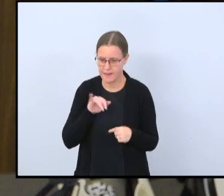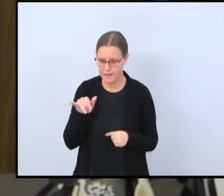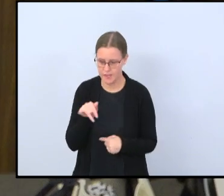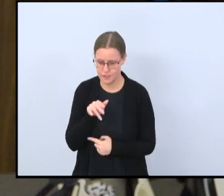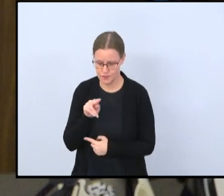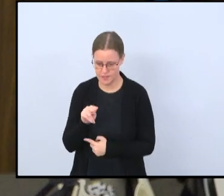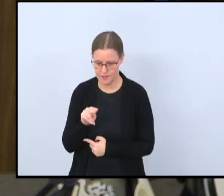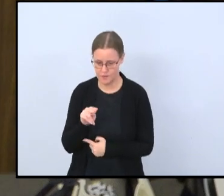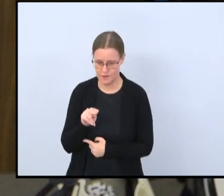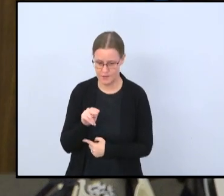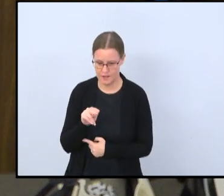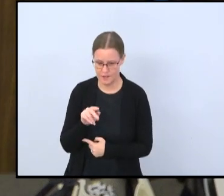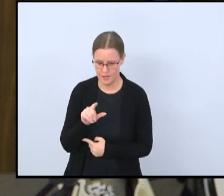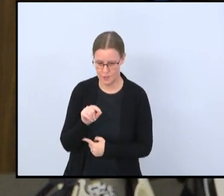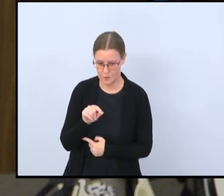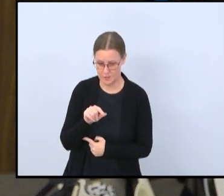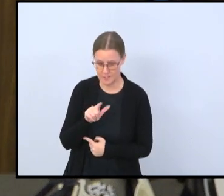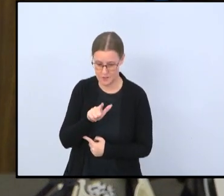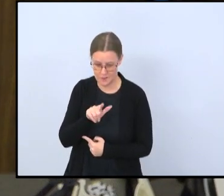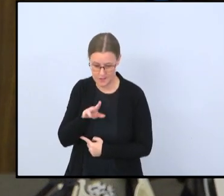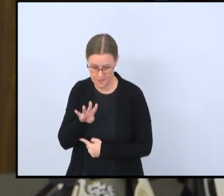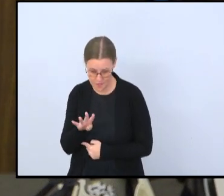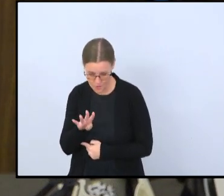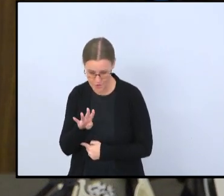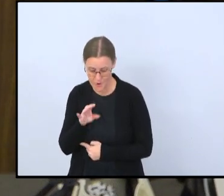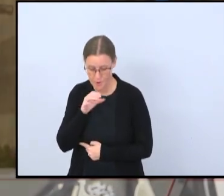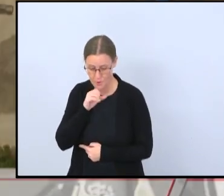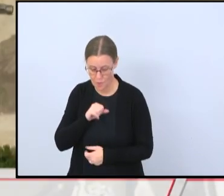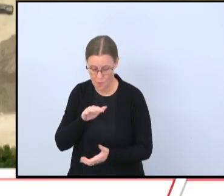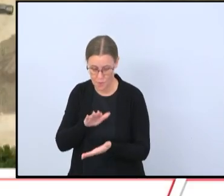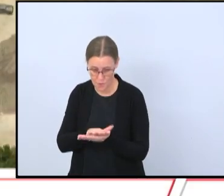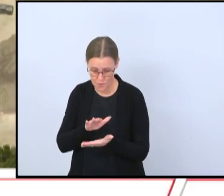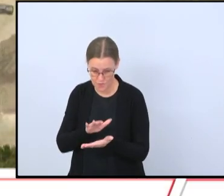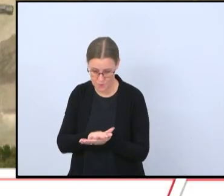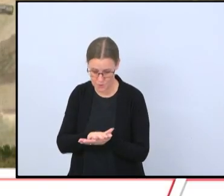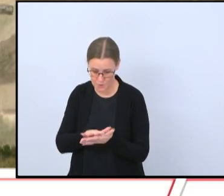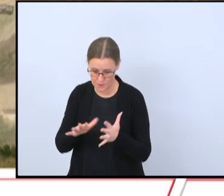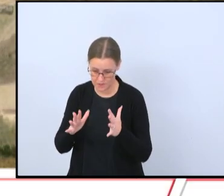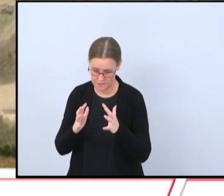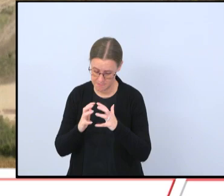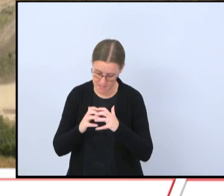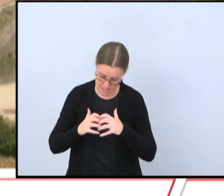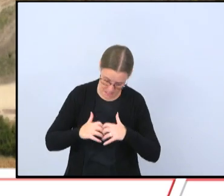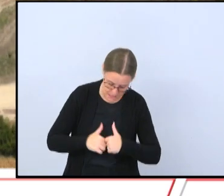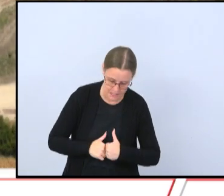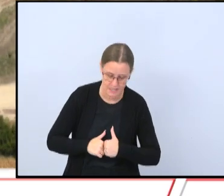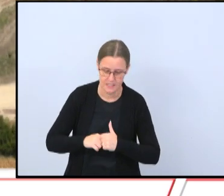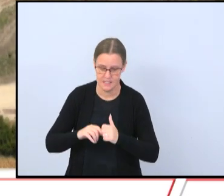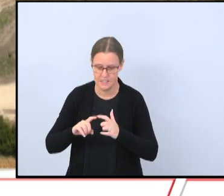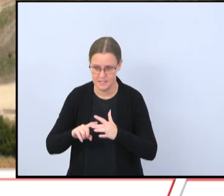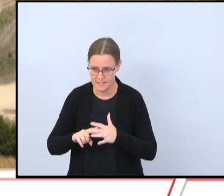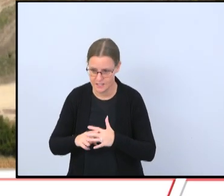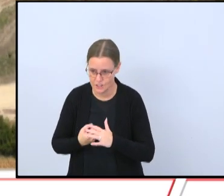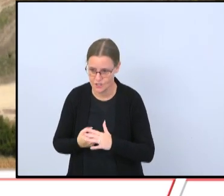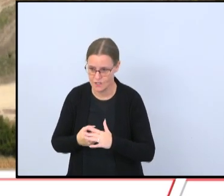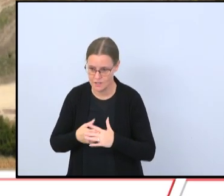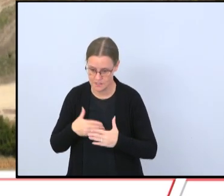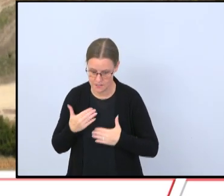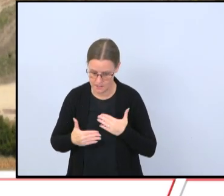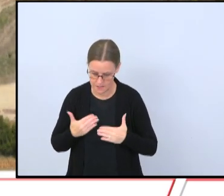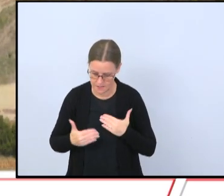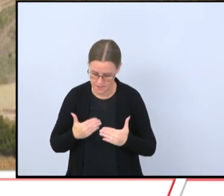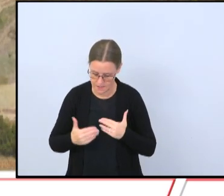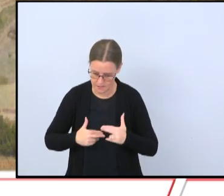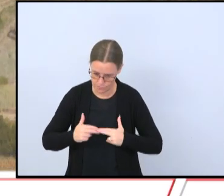of '24 is when we first demoed out the old Kendrick and then kind of hit the races from there and started moving very quickly, as